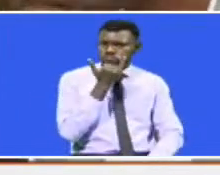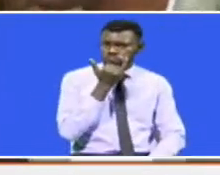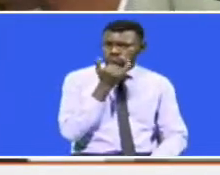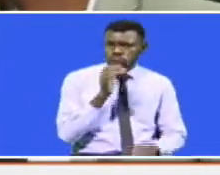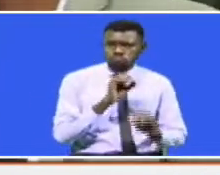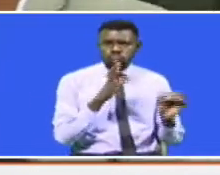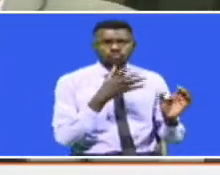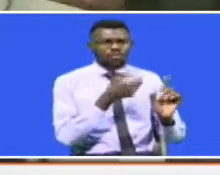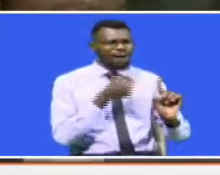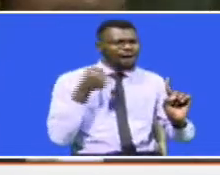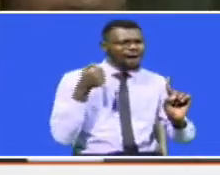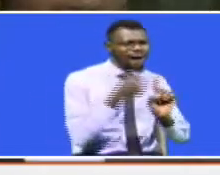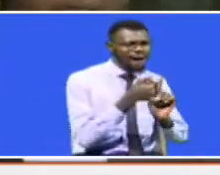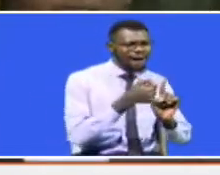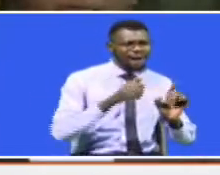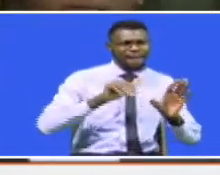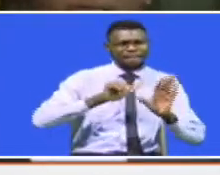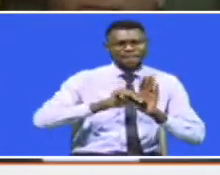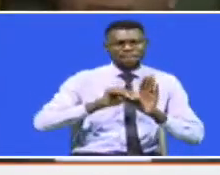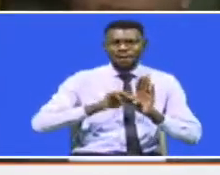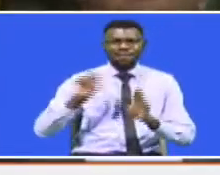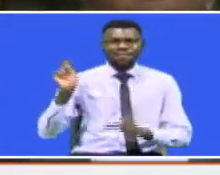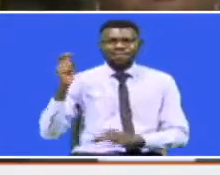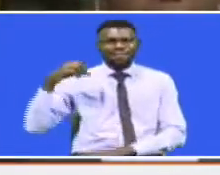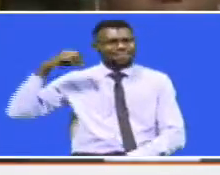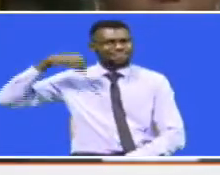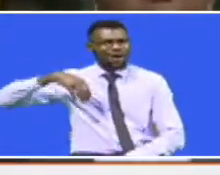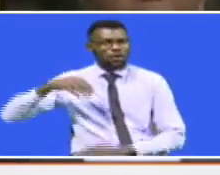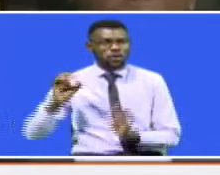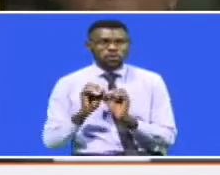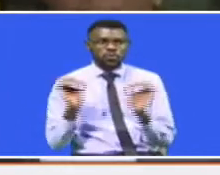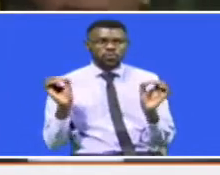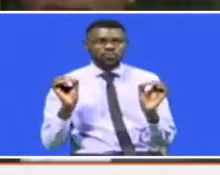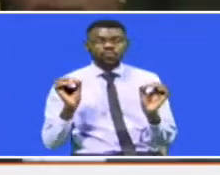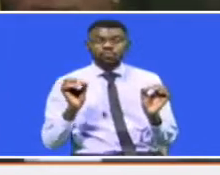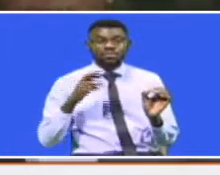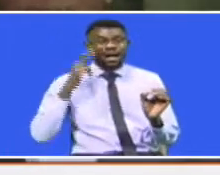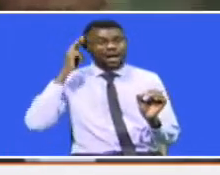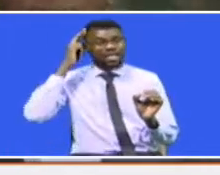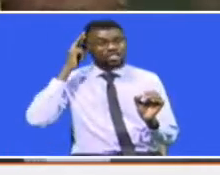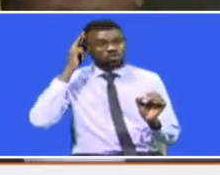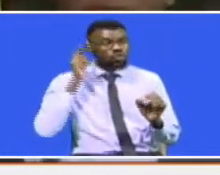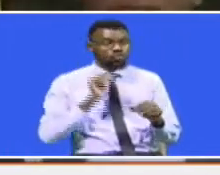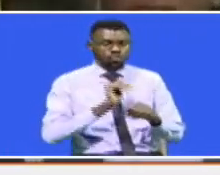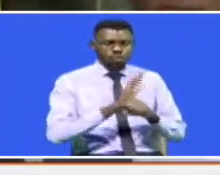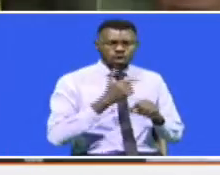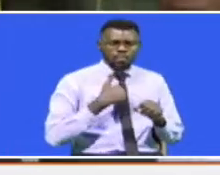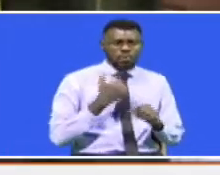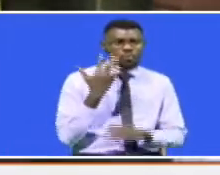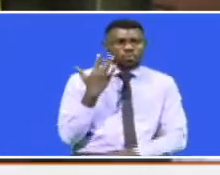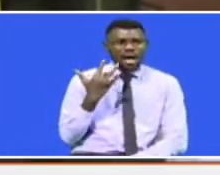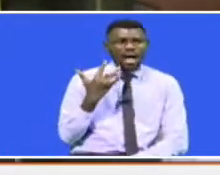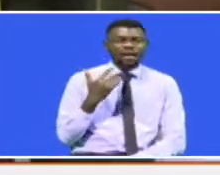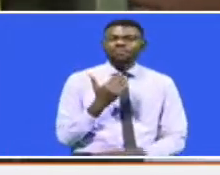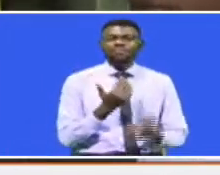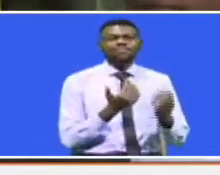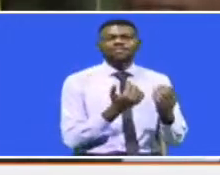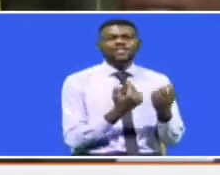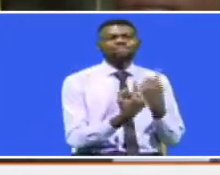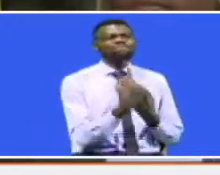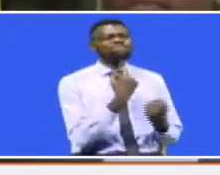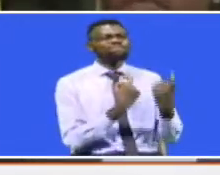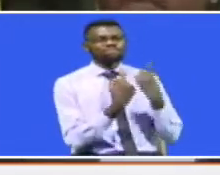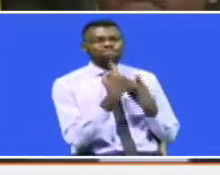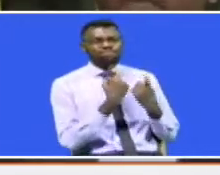officer. The reason they invited me was to question about my ethics around